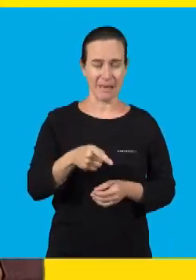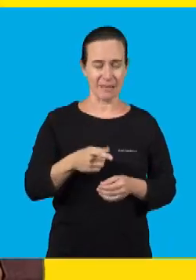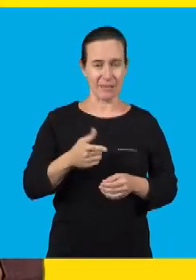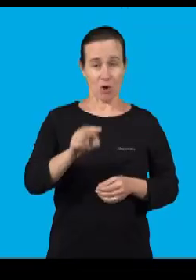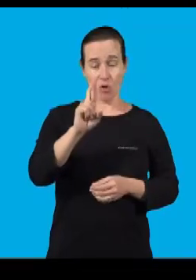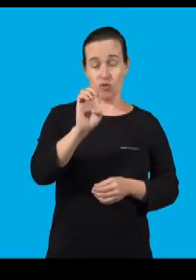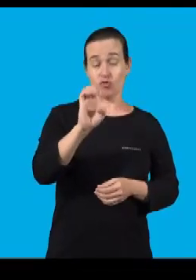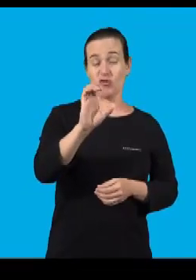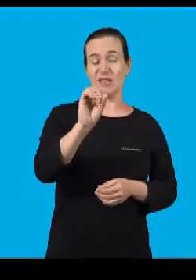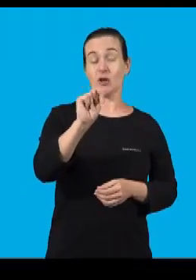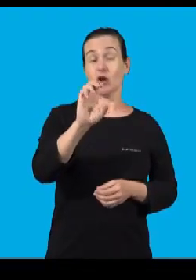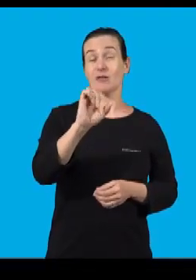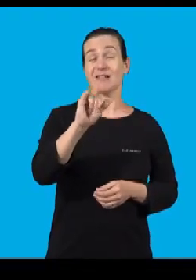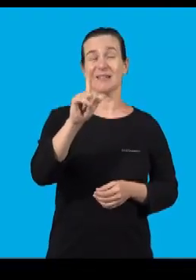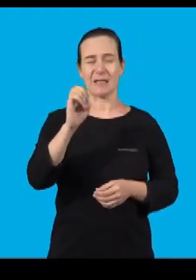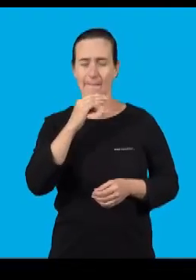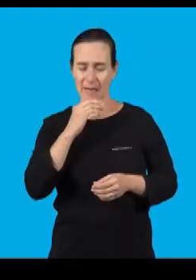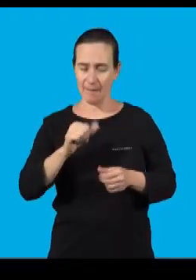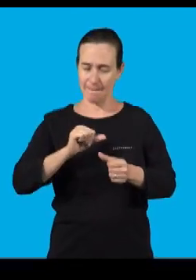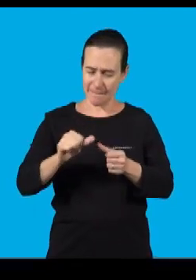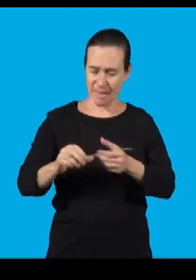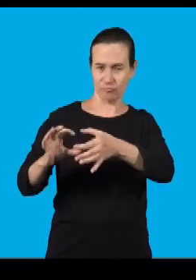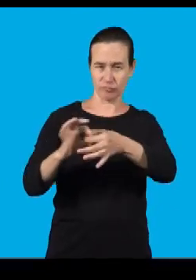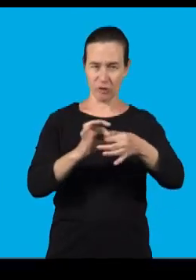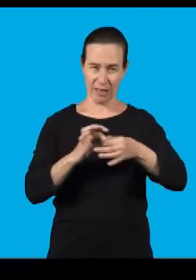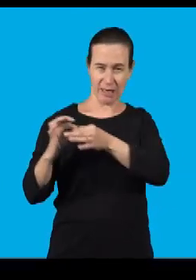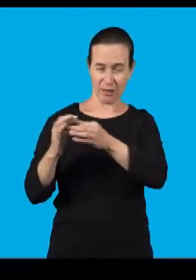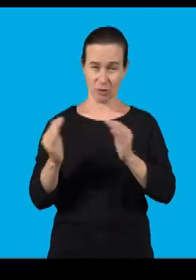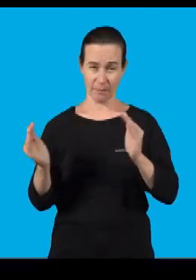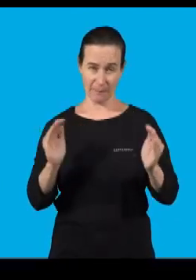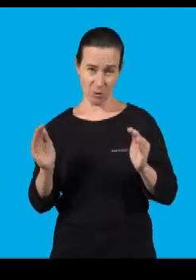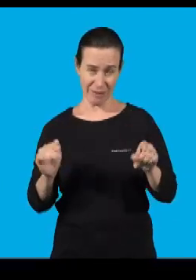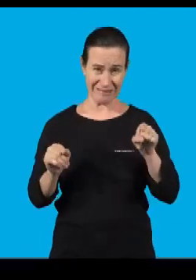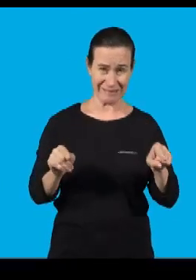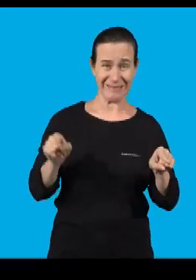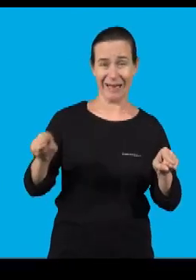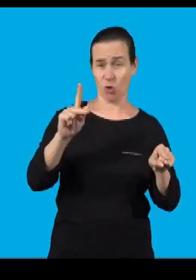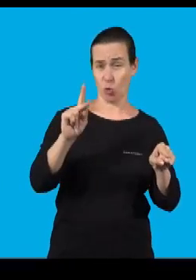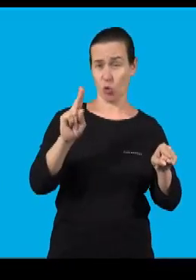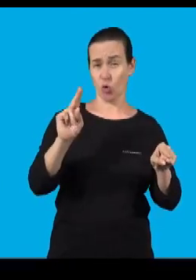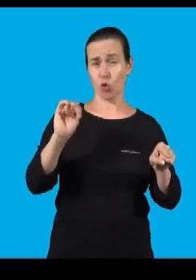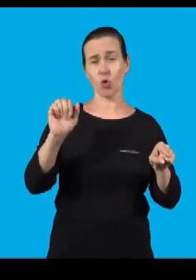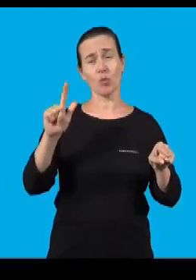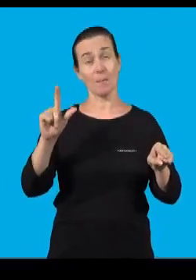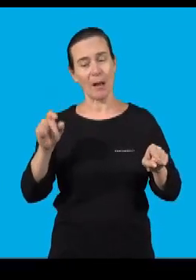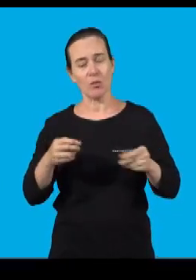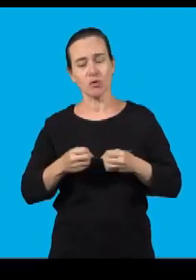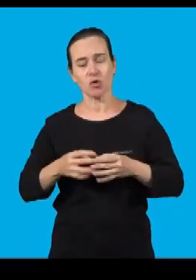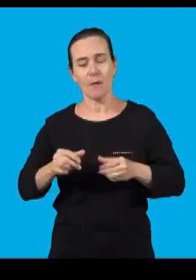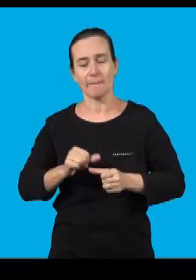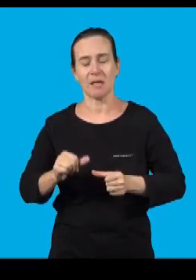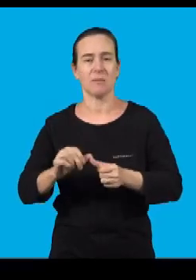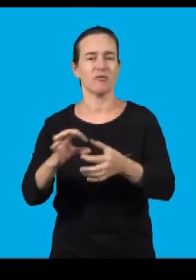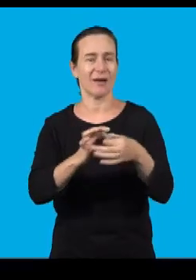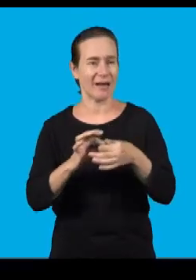reconciliation between Jarvis and the Khumalos have now just begun. So he wants to see that flourishing.